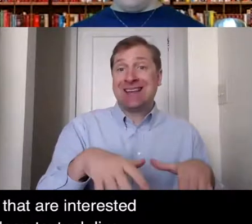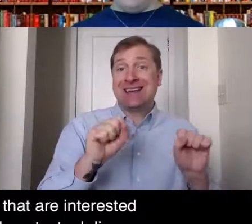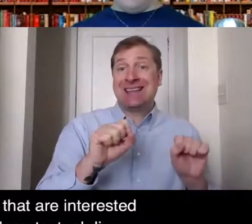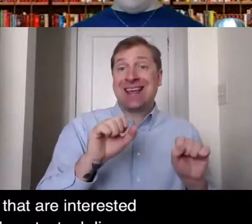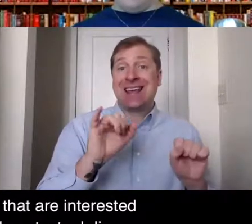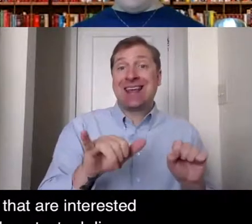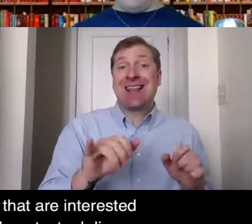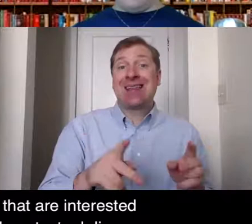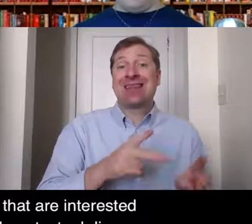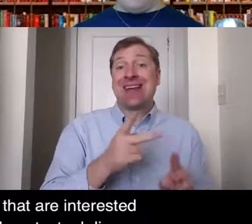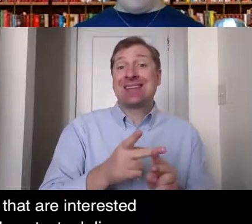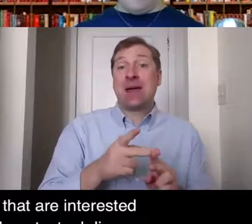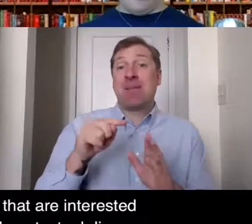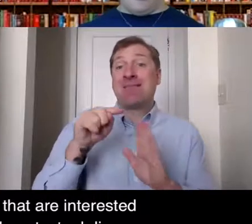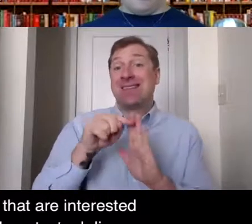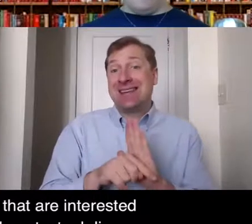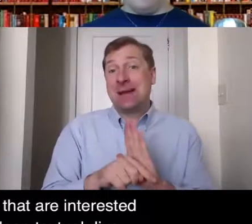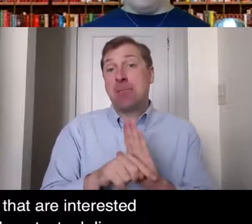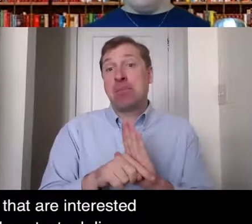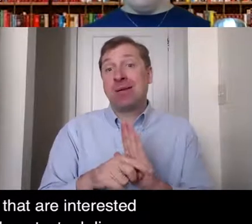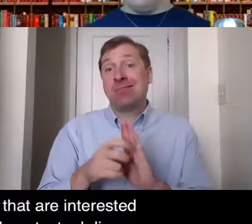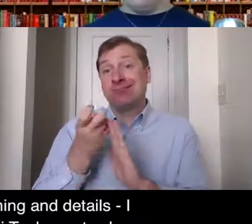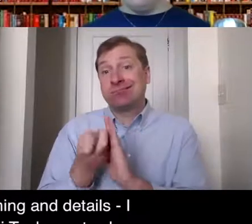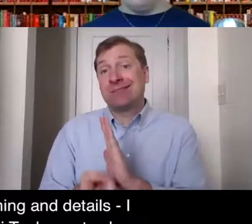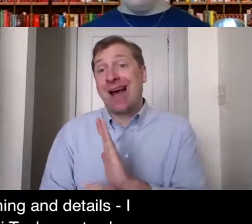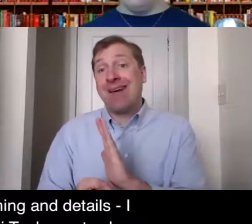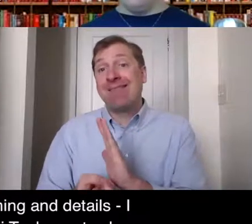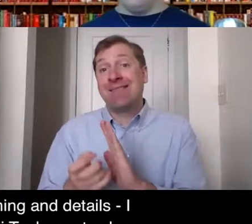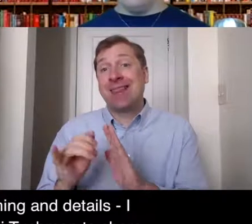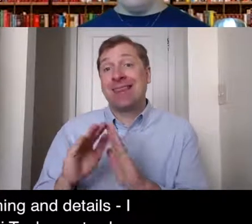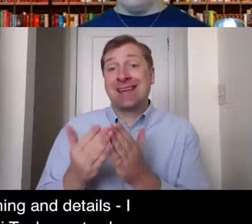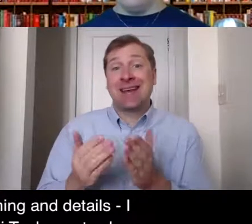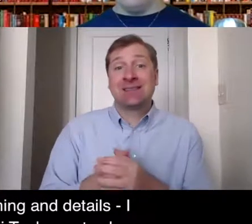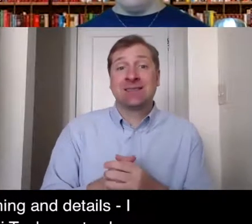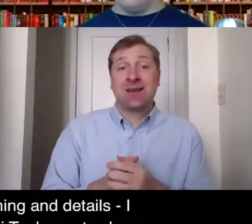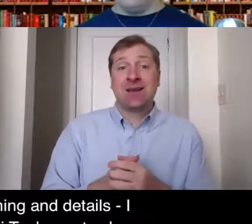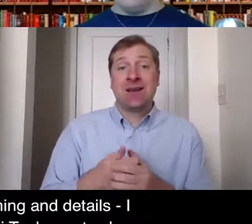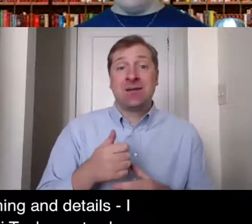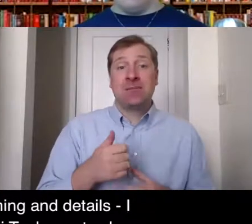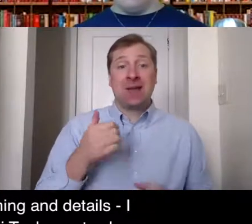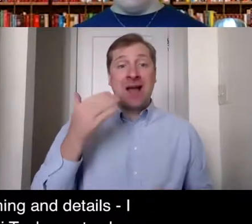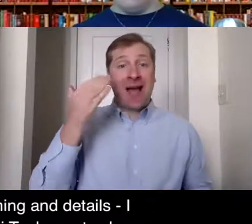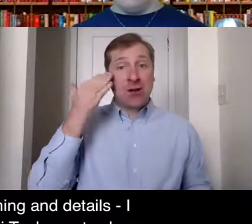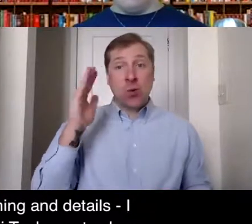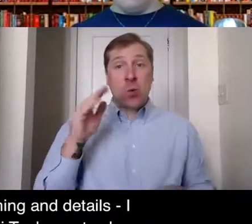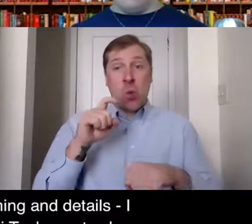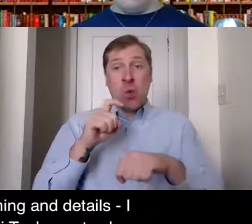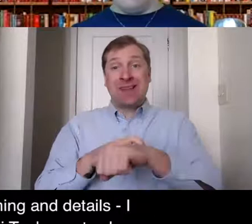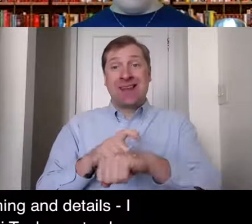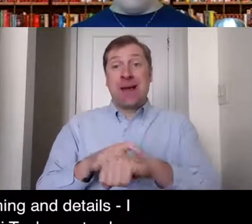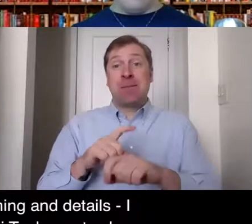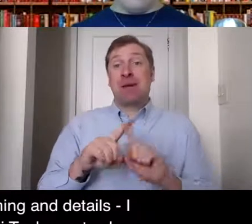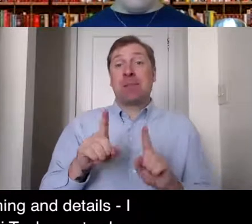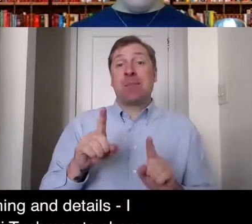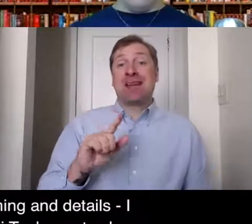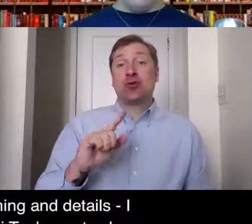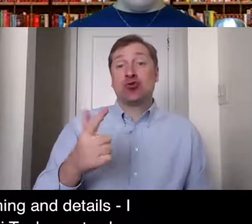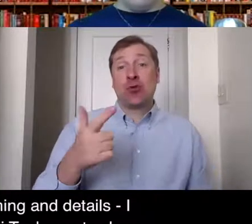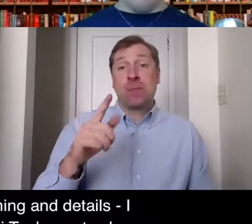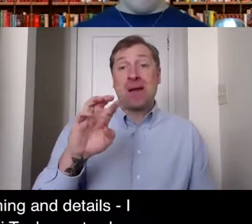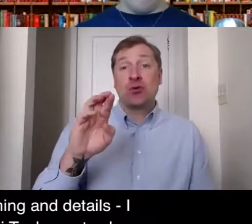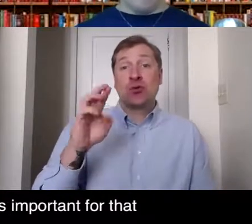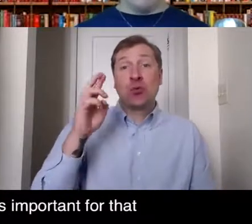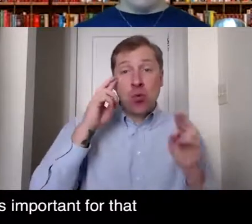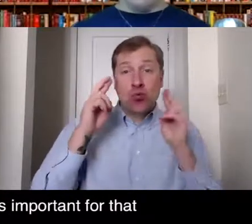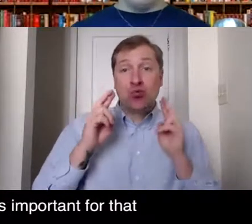deep textual dive. I don't sadly know timing and details. I can turn it back to Rabbi Tuchman to